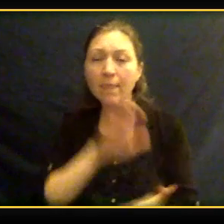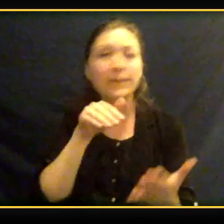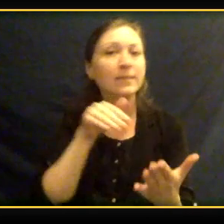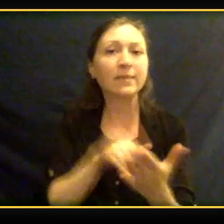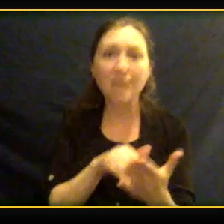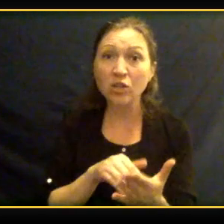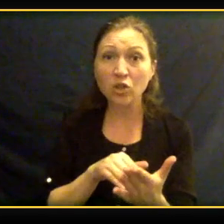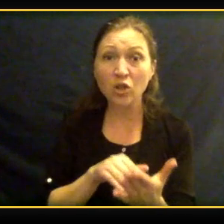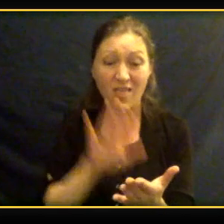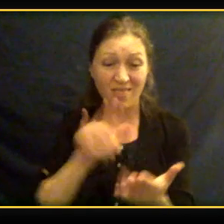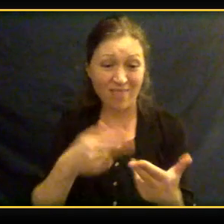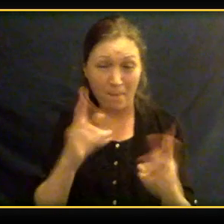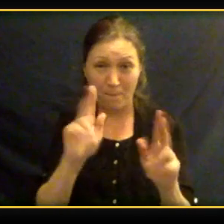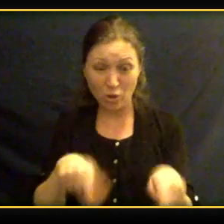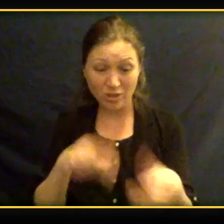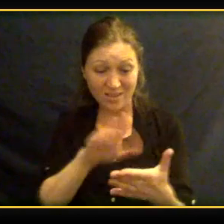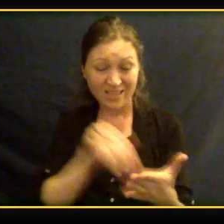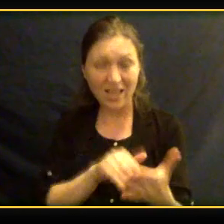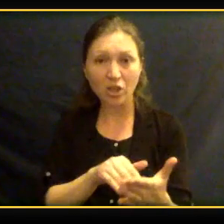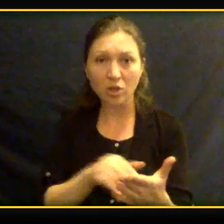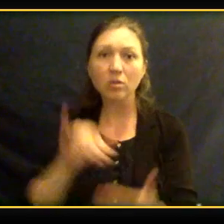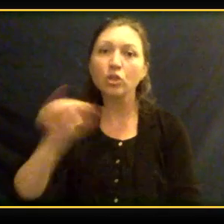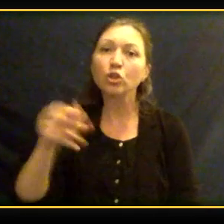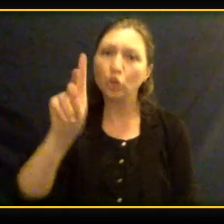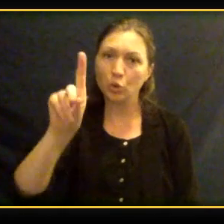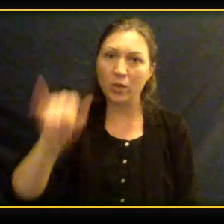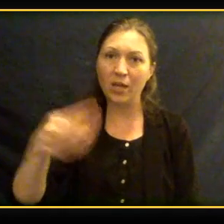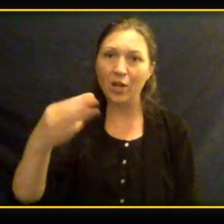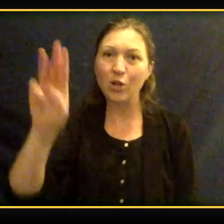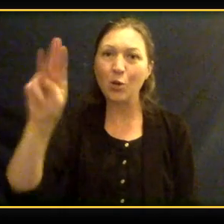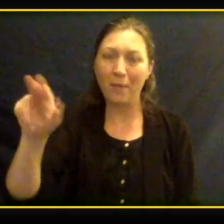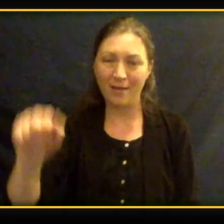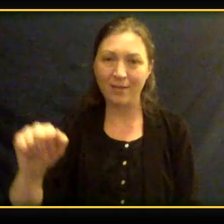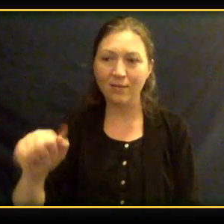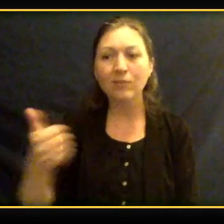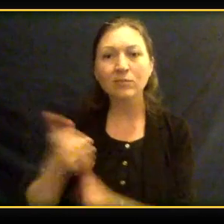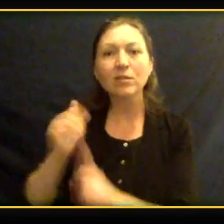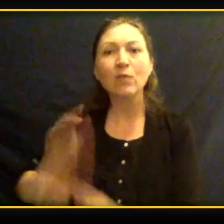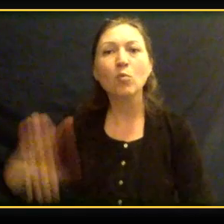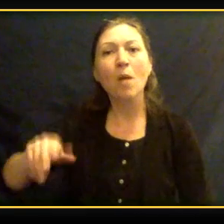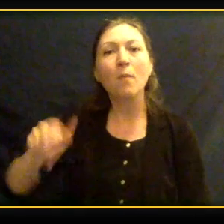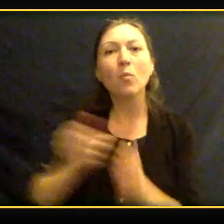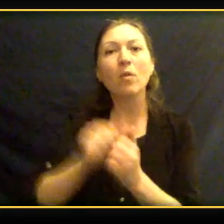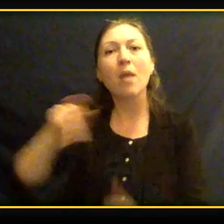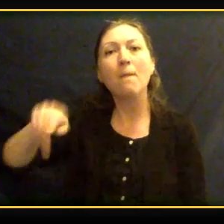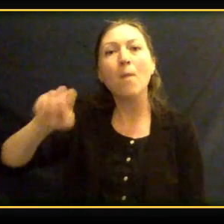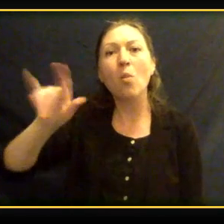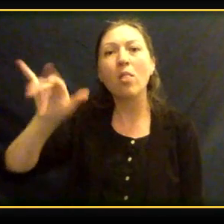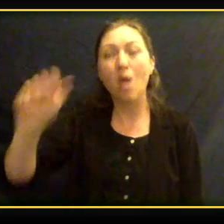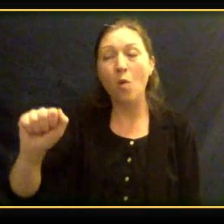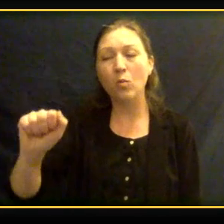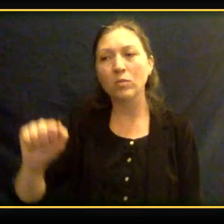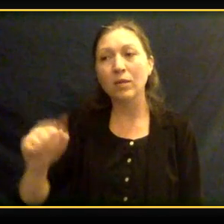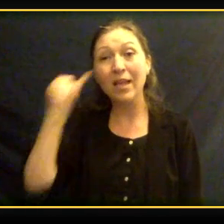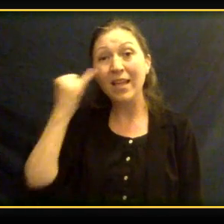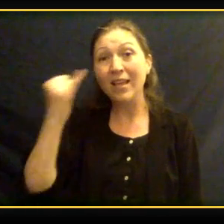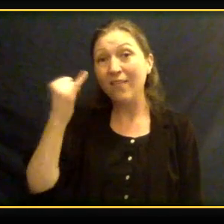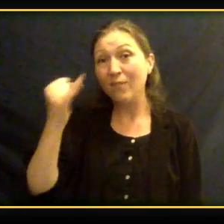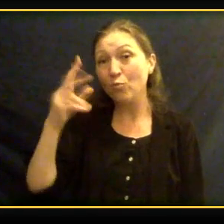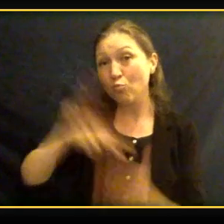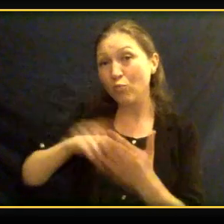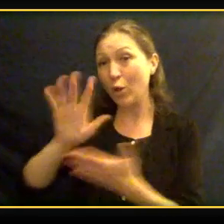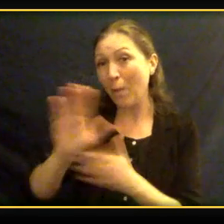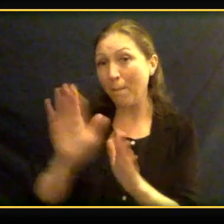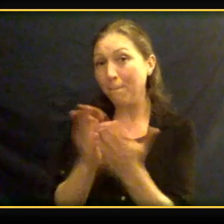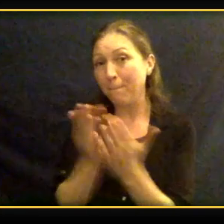impression. She understood, if you read her book, Being Human, an unrepentant memoir of a disability rights